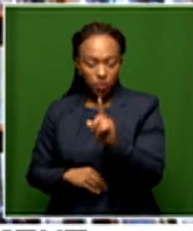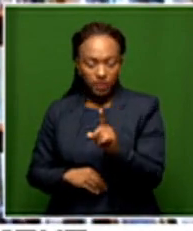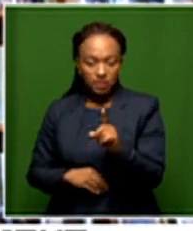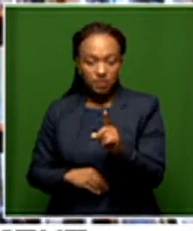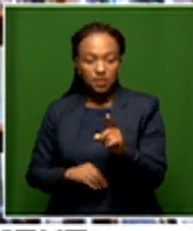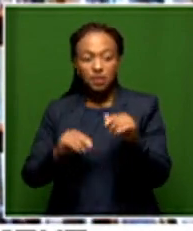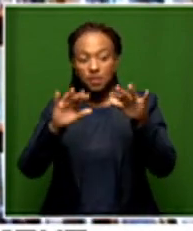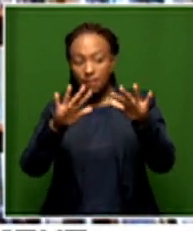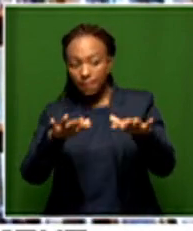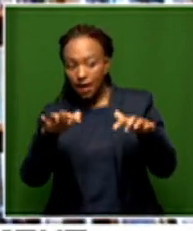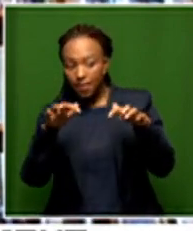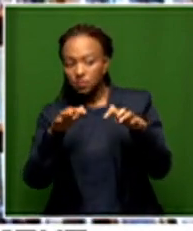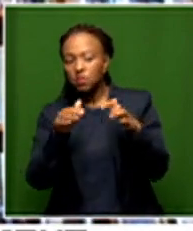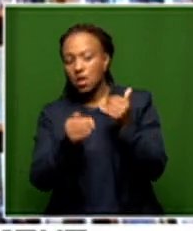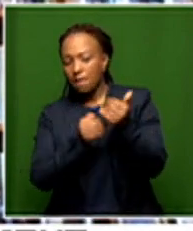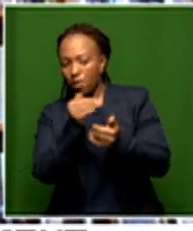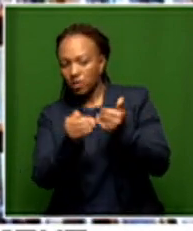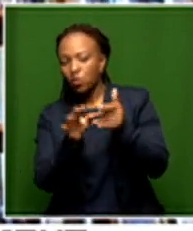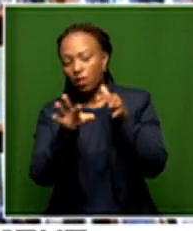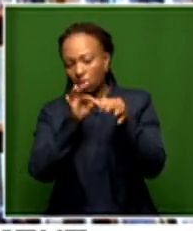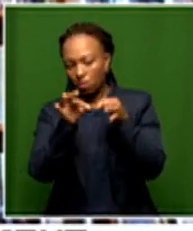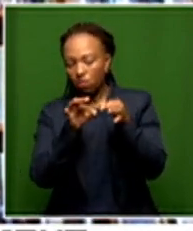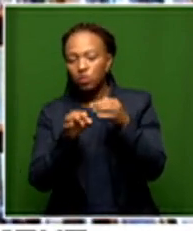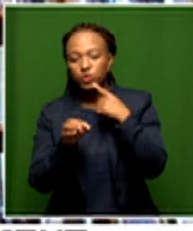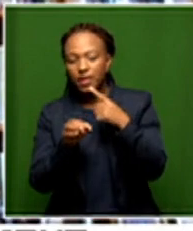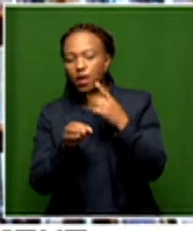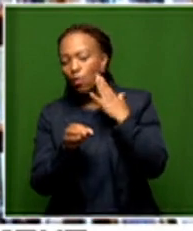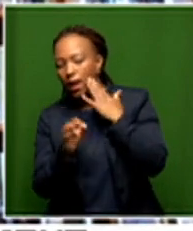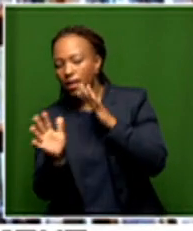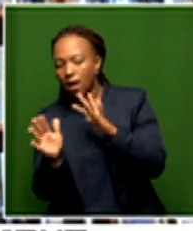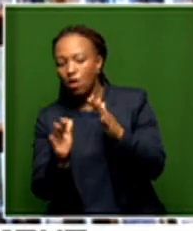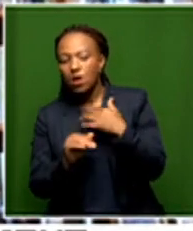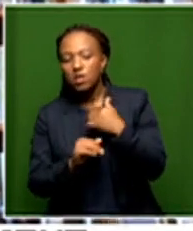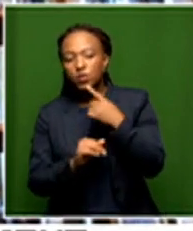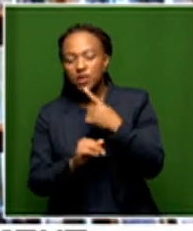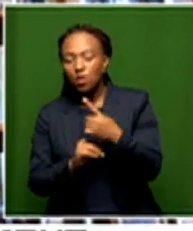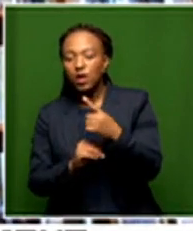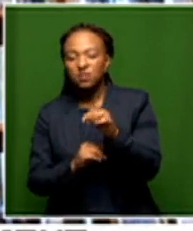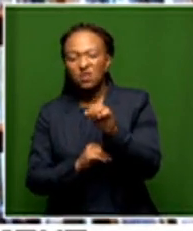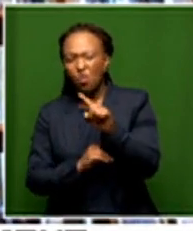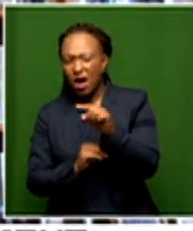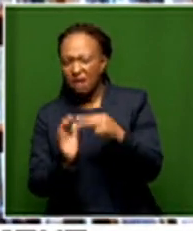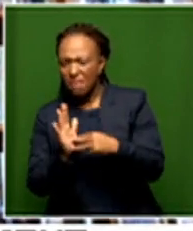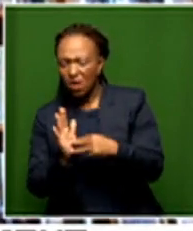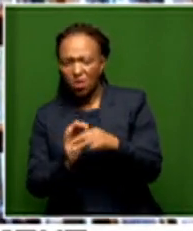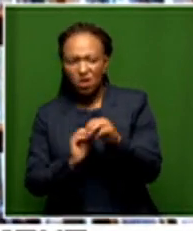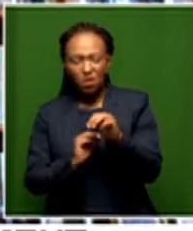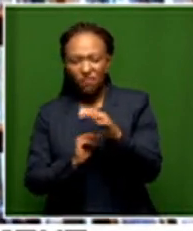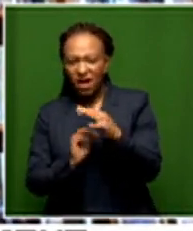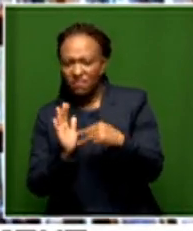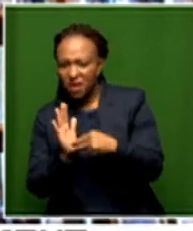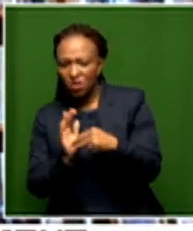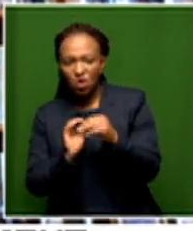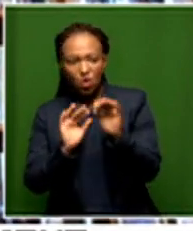the parliamentary process will define as there'll be a cutoff point of 1 million rand, 5 million rand, 10 million rand. That's